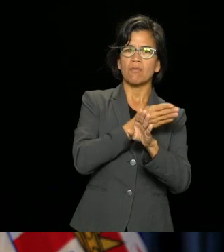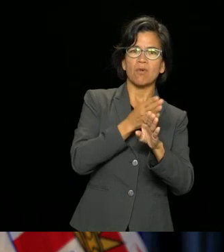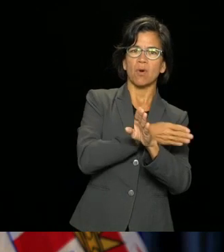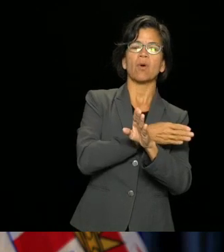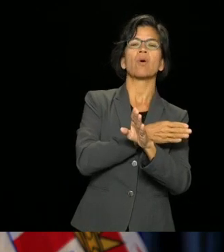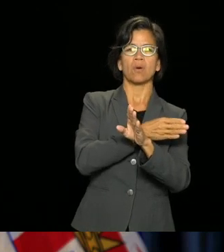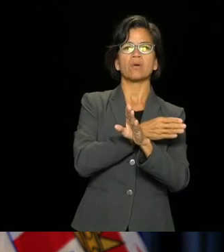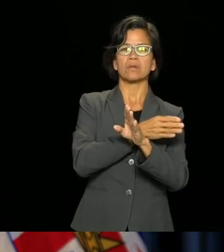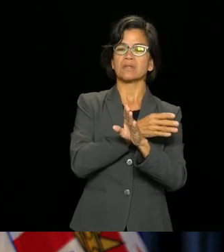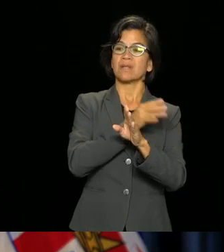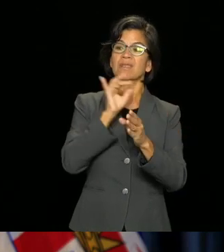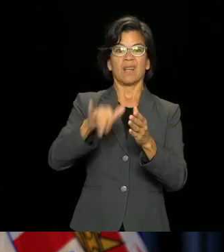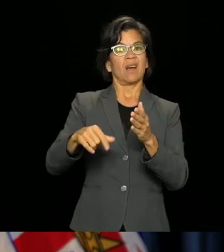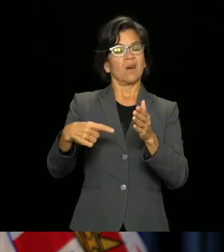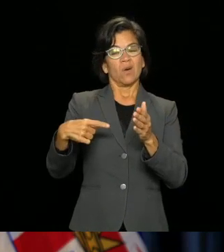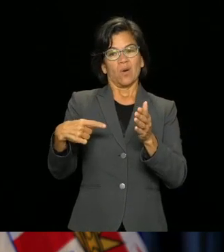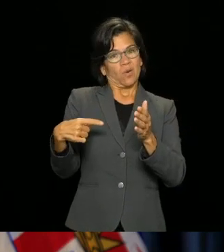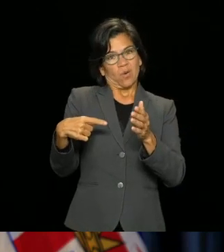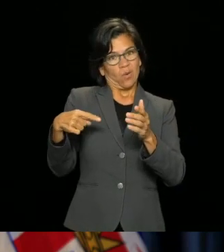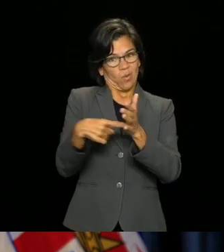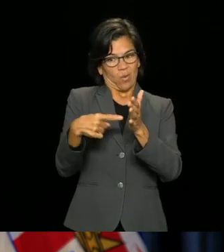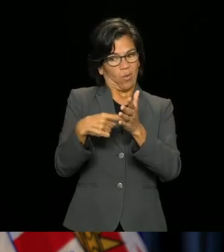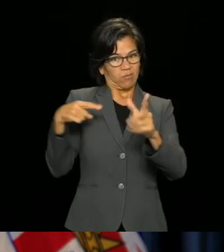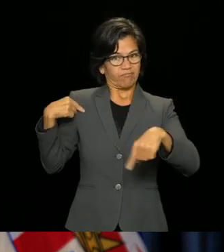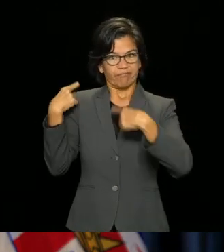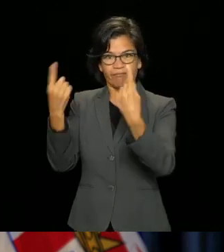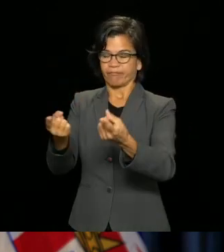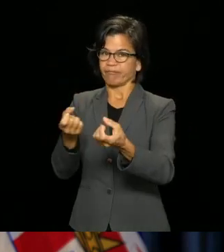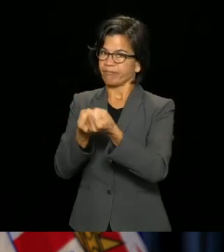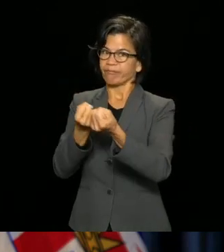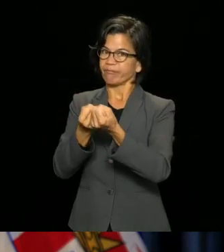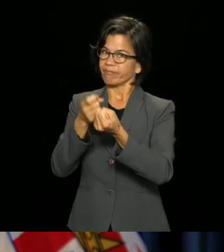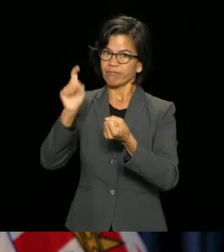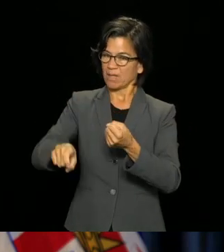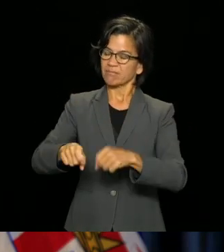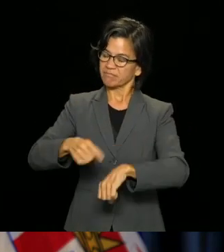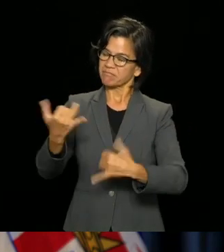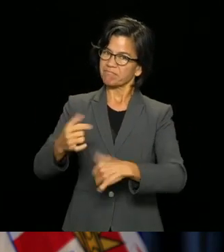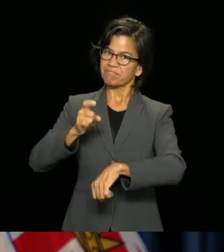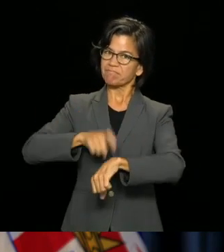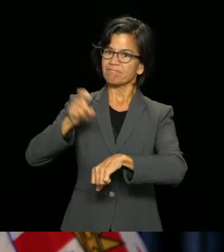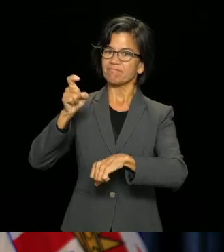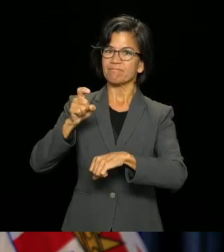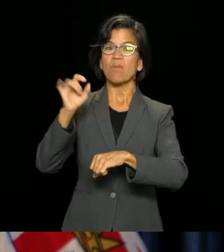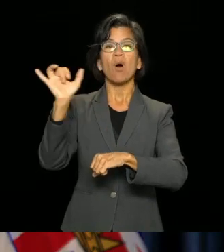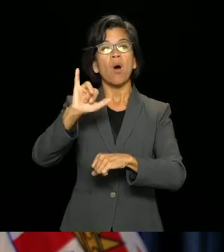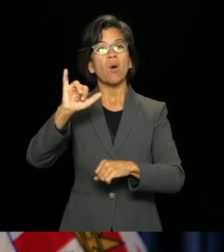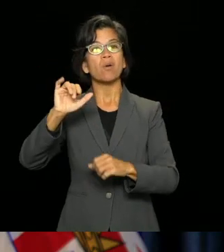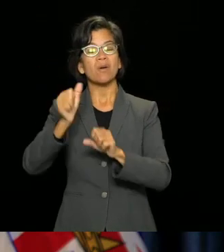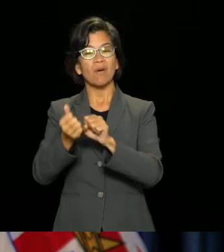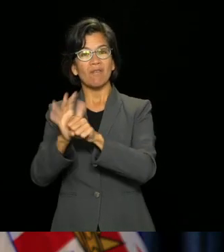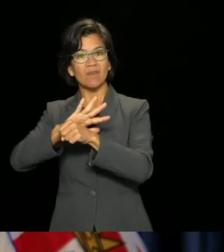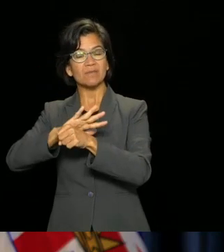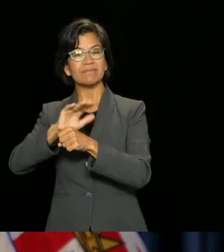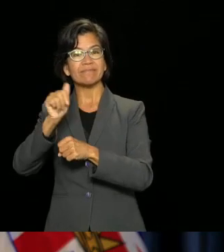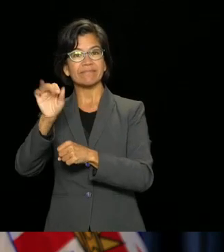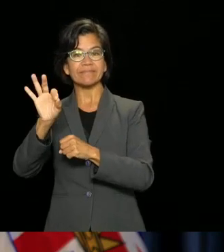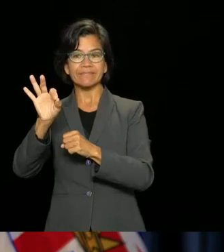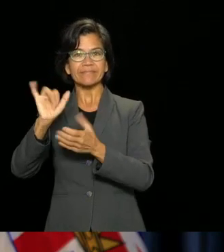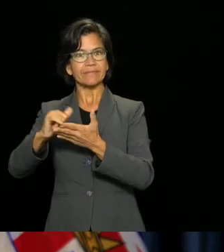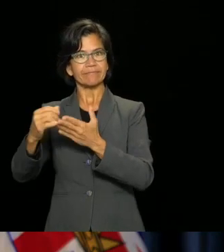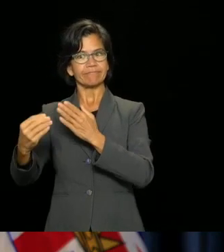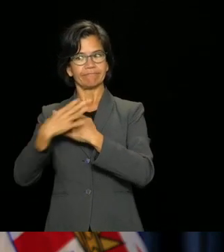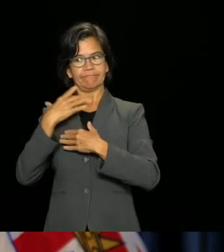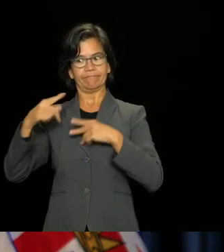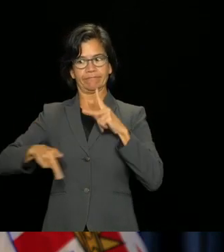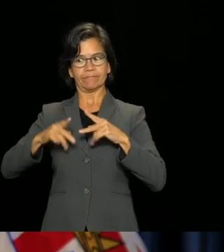survivors of gender-based violence is also long overdue. And we also need to acknowledge that the COVID-19 pandemic has forced